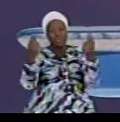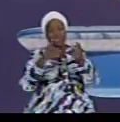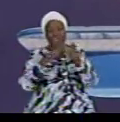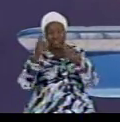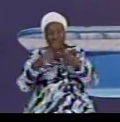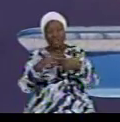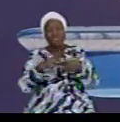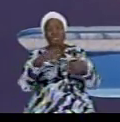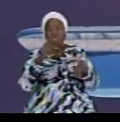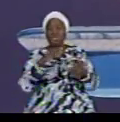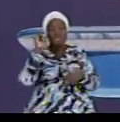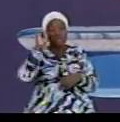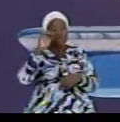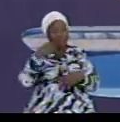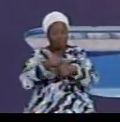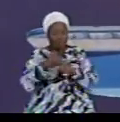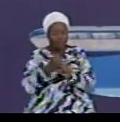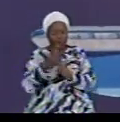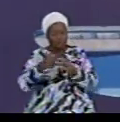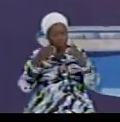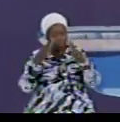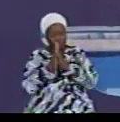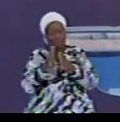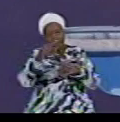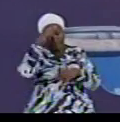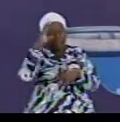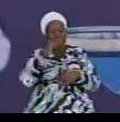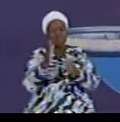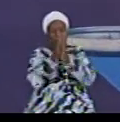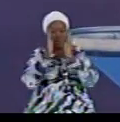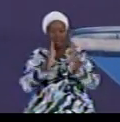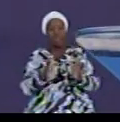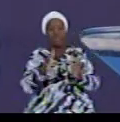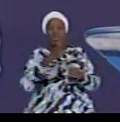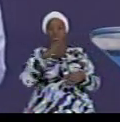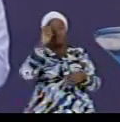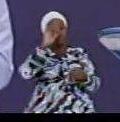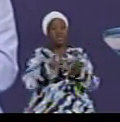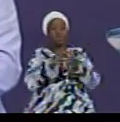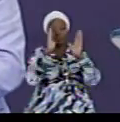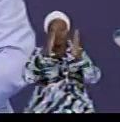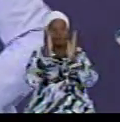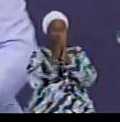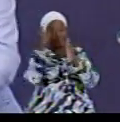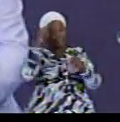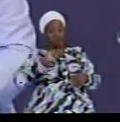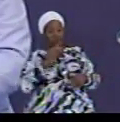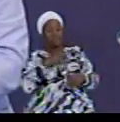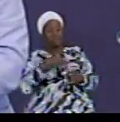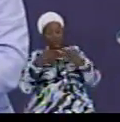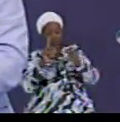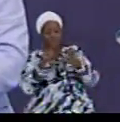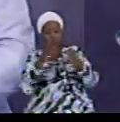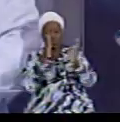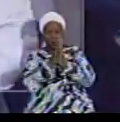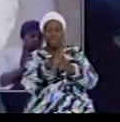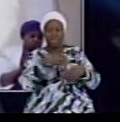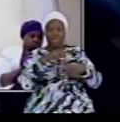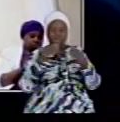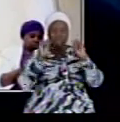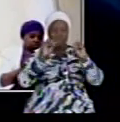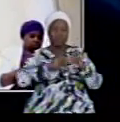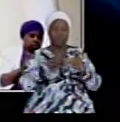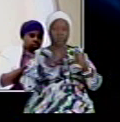the intercessor. He teaches us to pray. He leads us to pray. He moves us to pray.